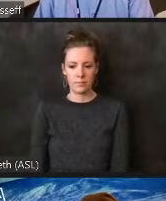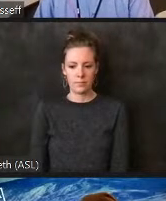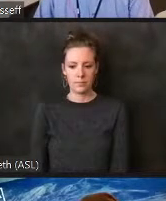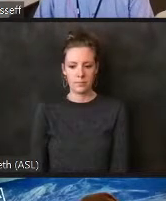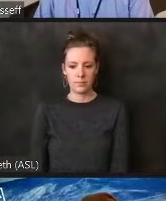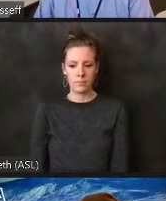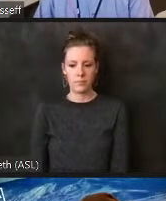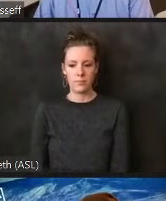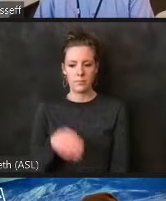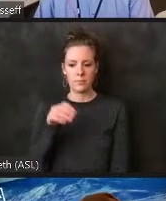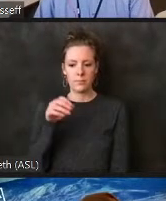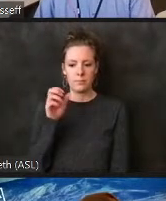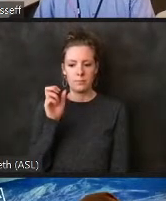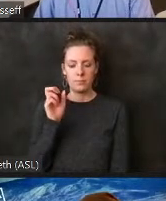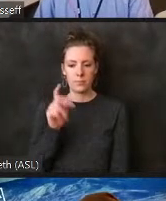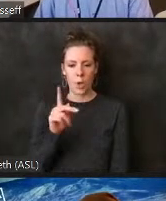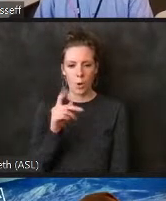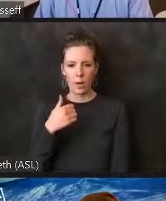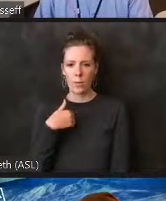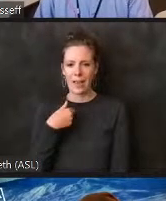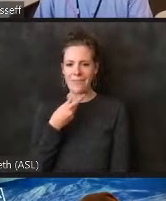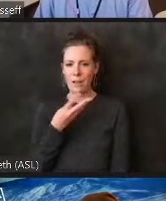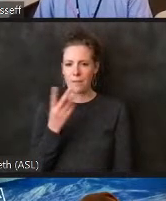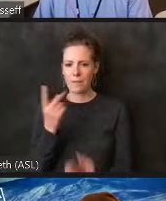let me go to, we have a couple of questions from